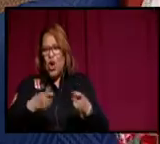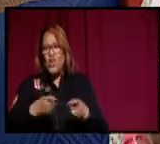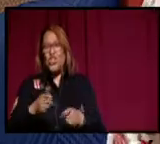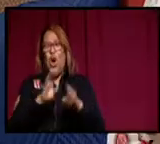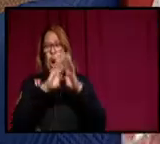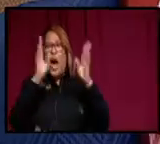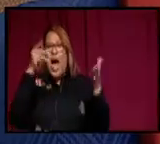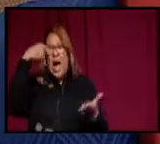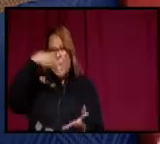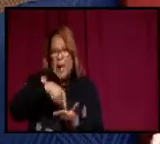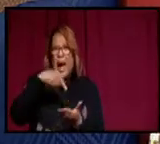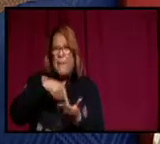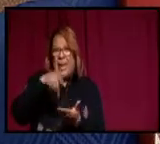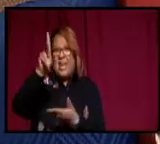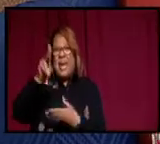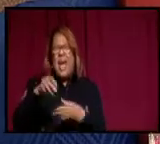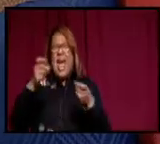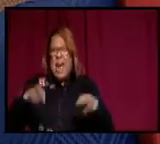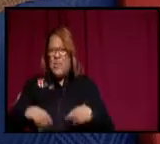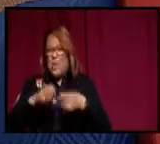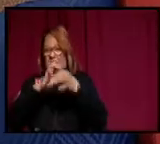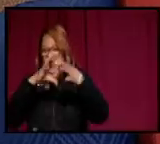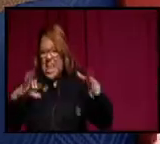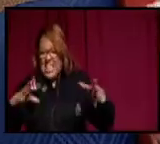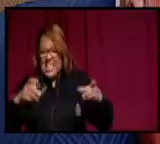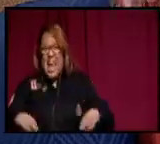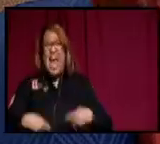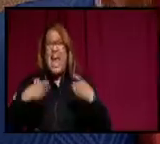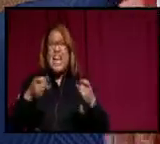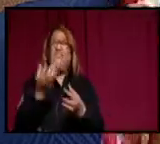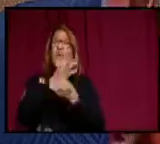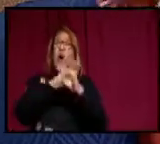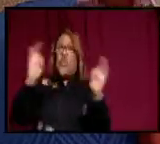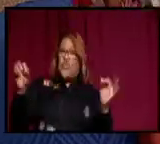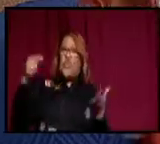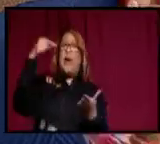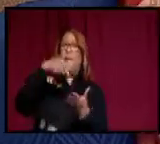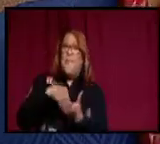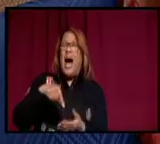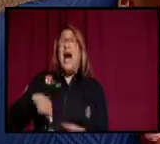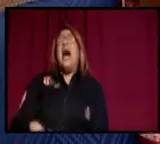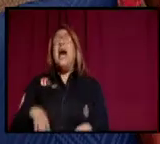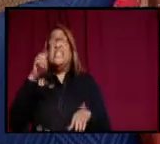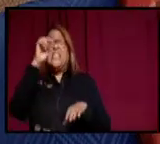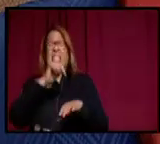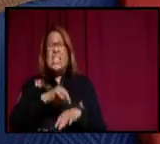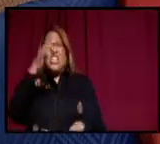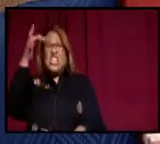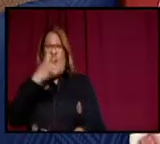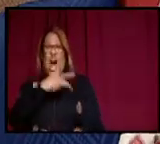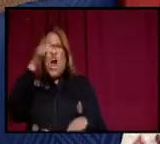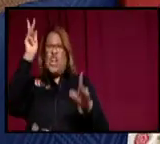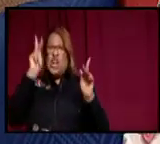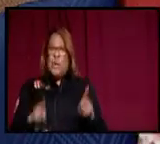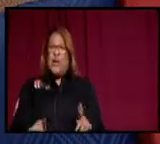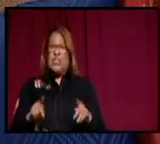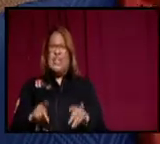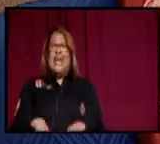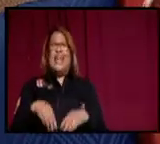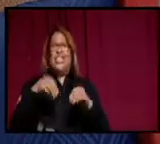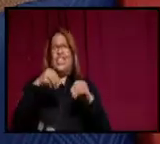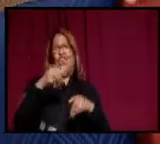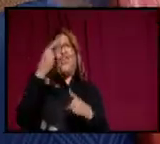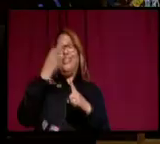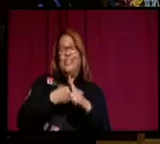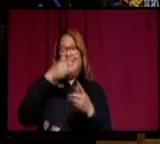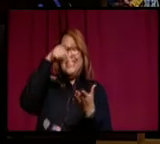Come on, somebody, and give you a free month. Hallelujah. I believe God to touch the heart of the person that is your landlord and tell